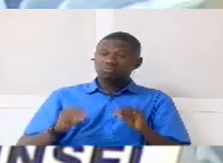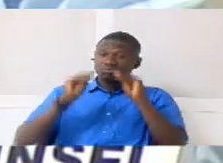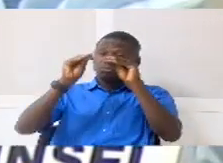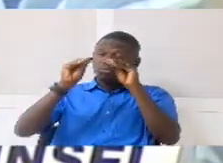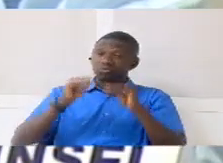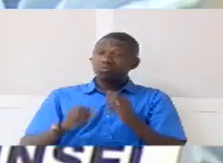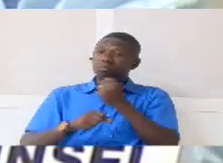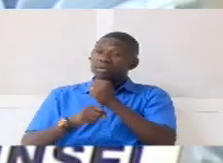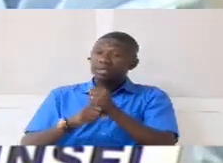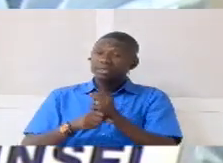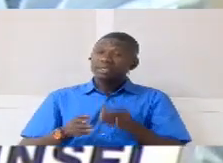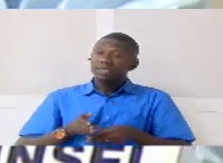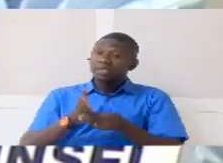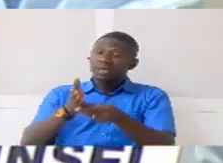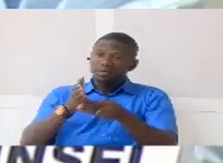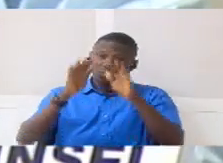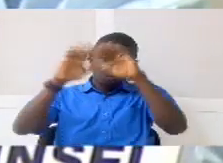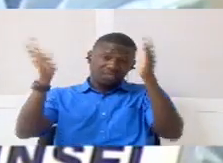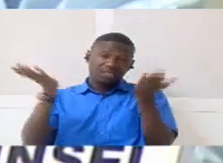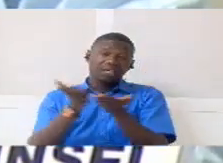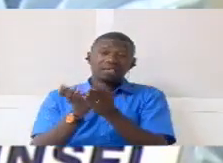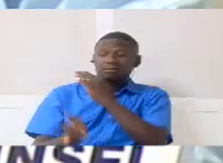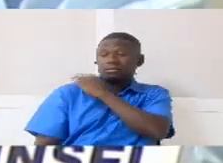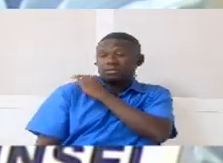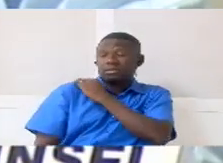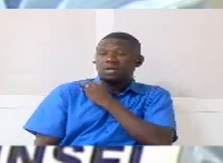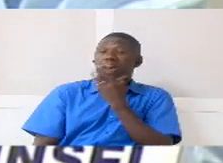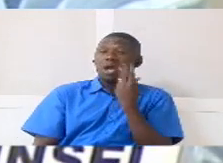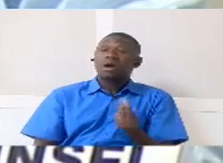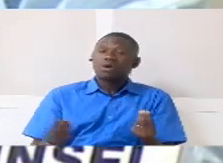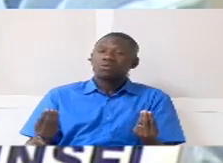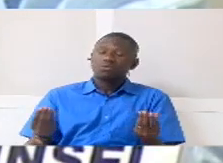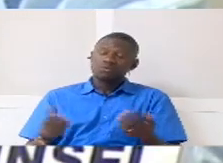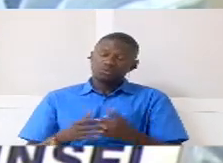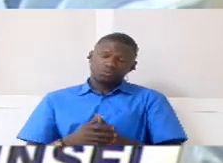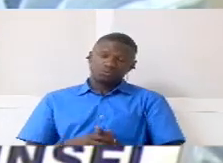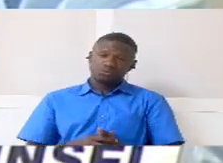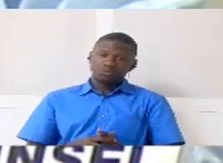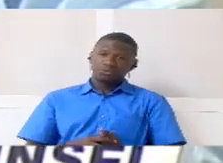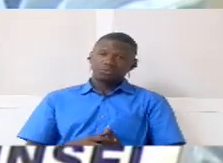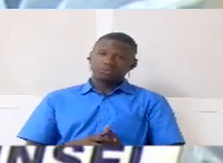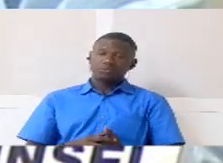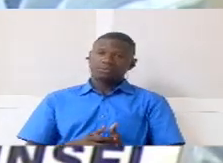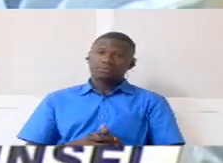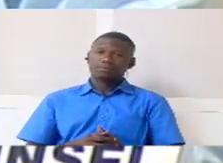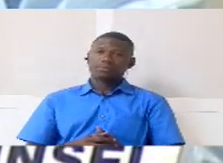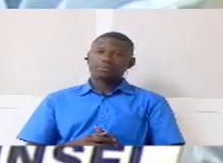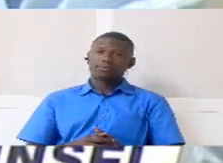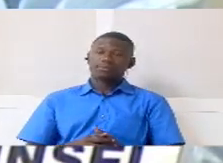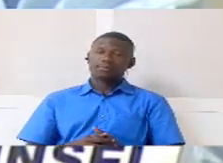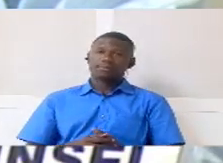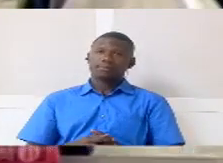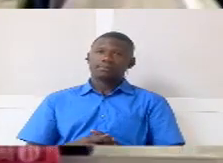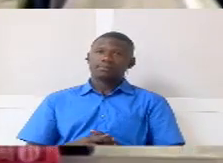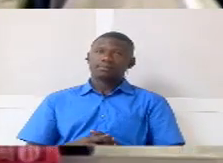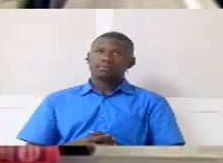General? Saying ilama kamulu ibulata nyuno manyadi le hanfo enata ke Commissioner General ti wala Director General kasodo ku